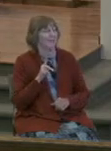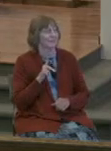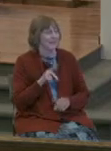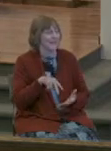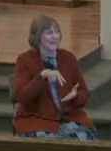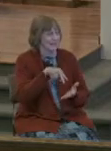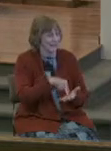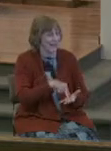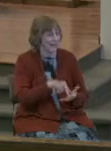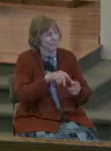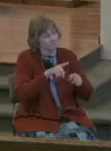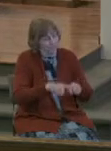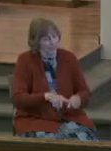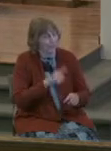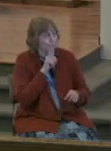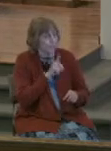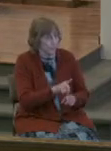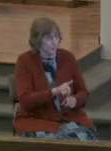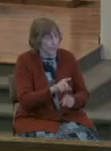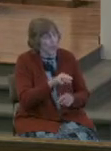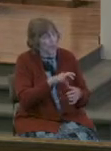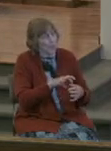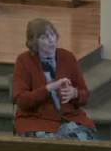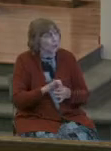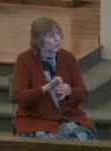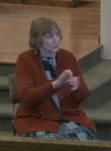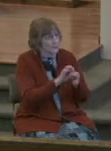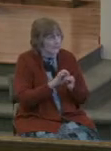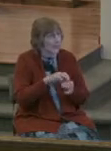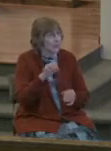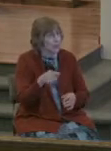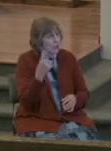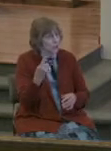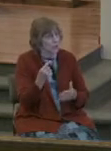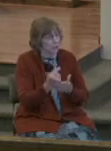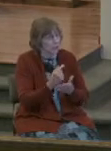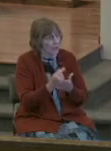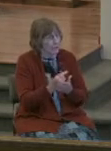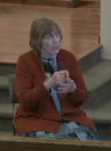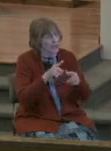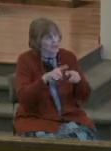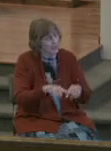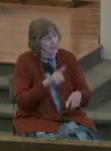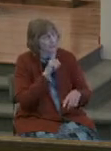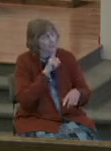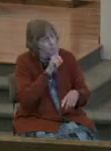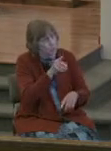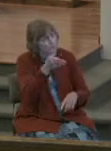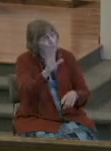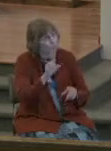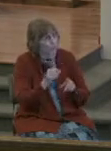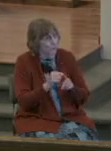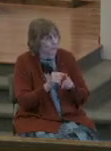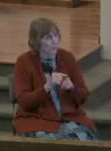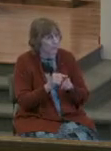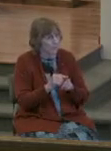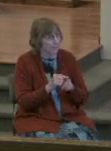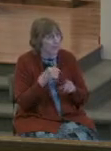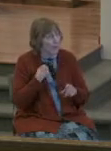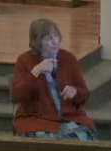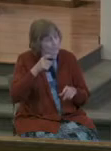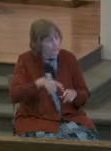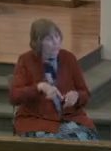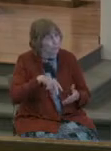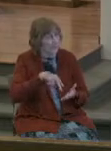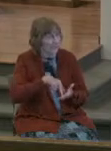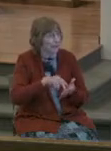truth. The unity is not just based on the gospel. It's based on the truths of God's word, and we're supposed to